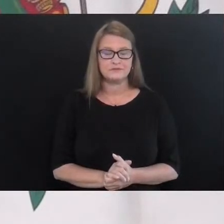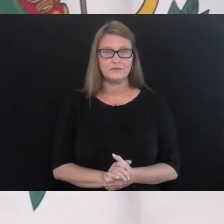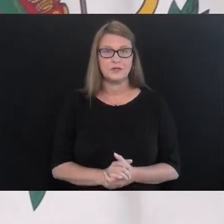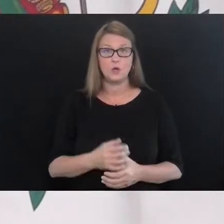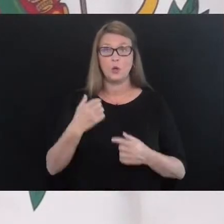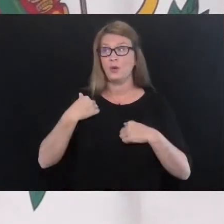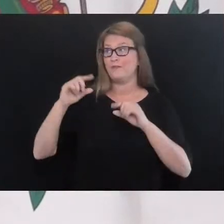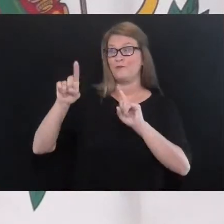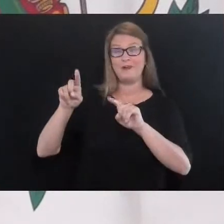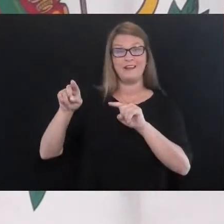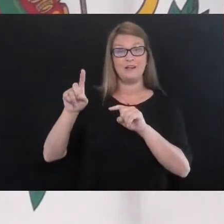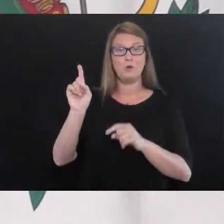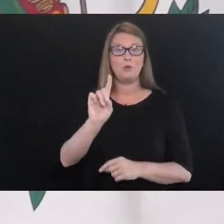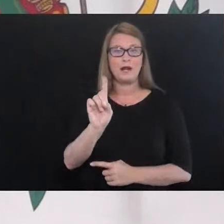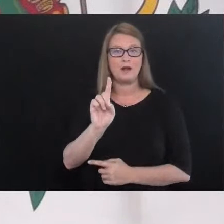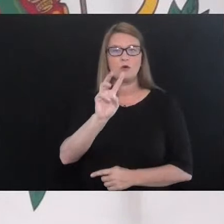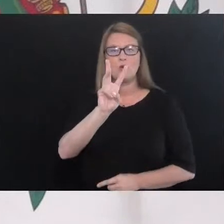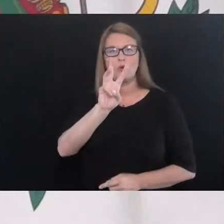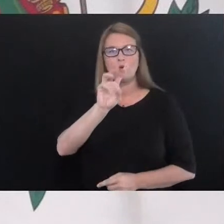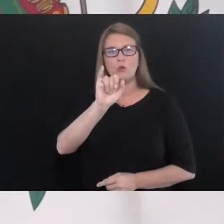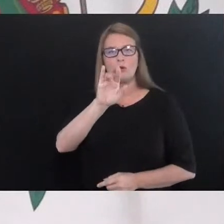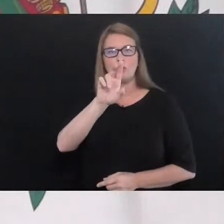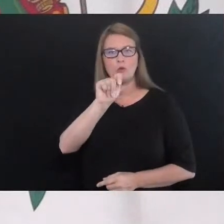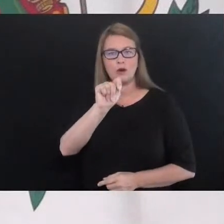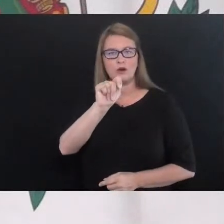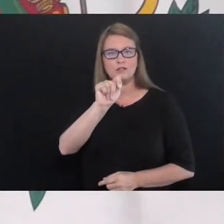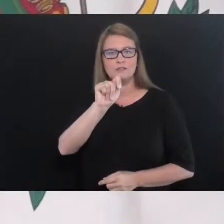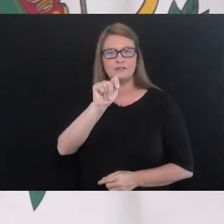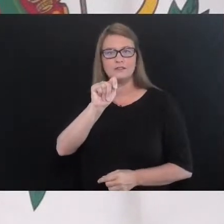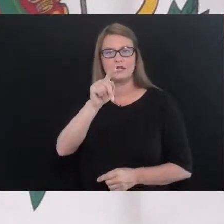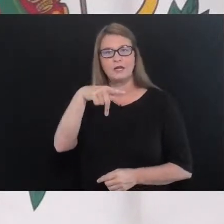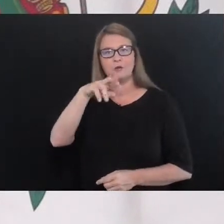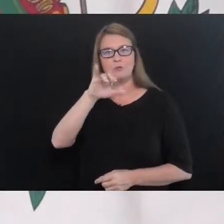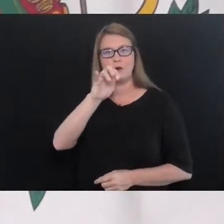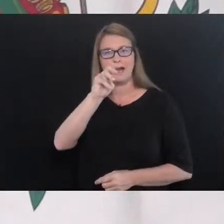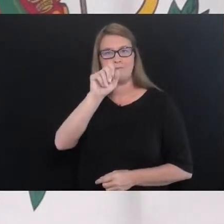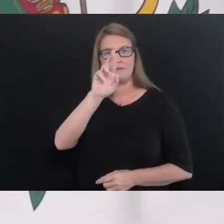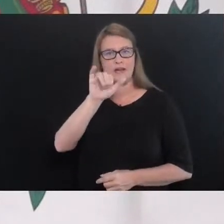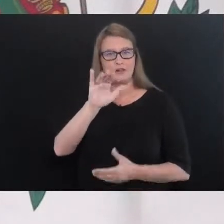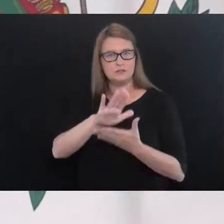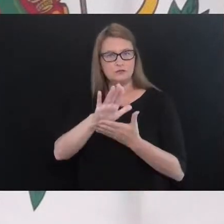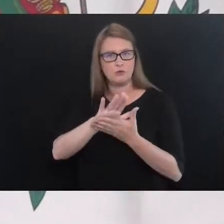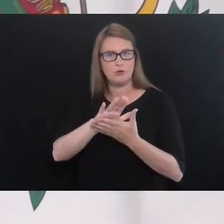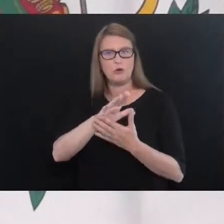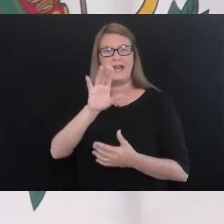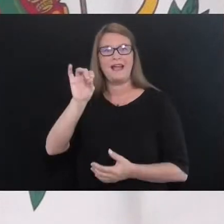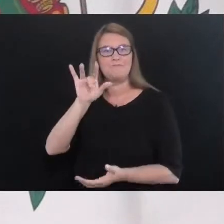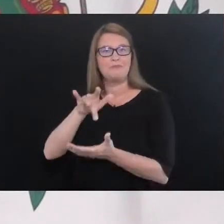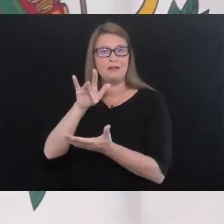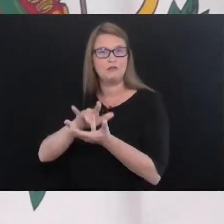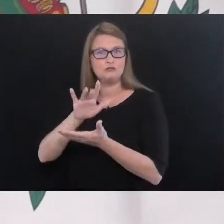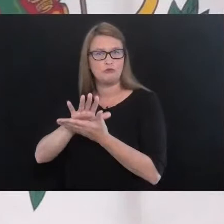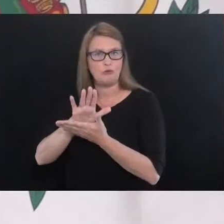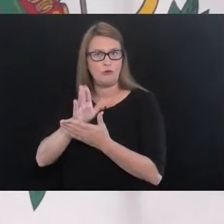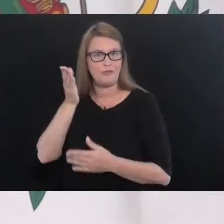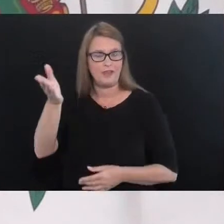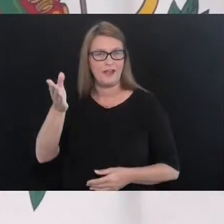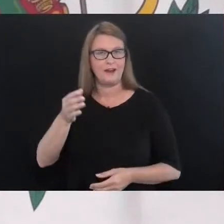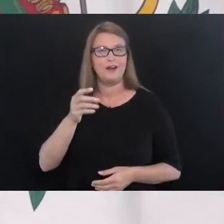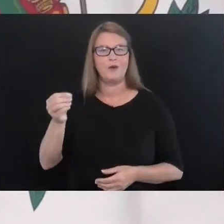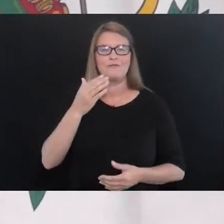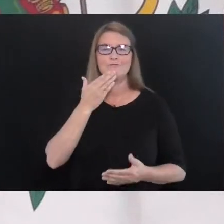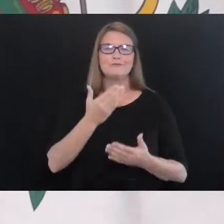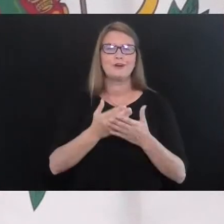County Primary Center and Wirt County Middle School with the great principals of Melissa Emerson and